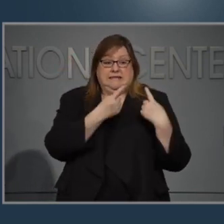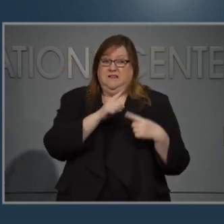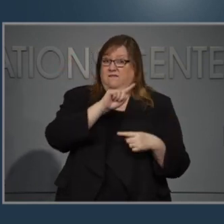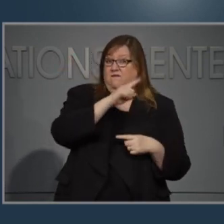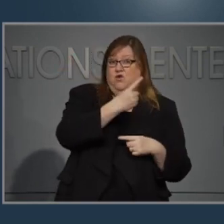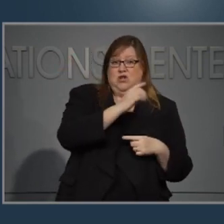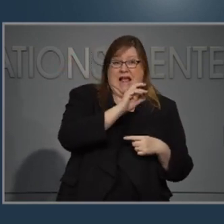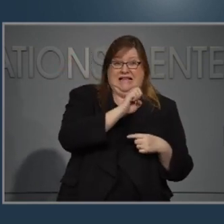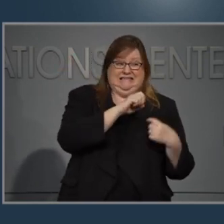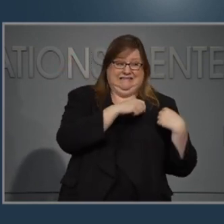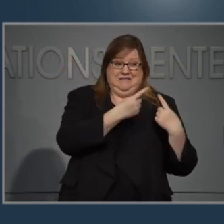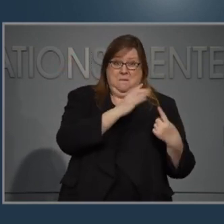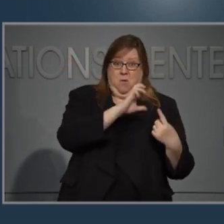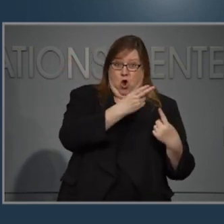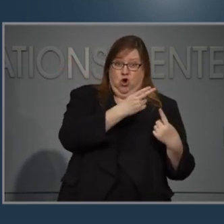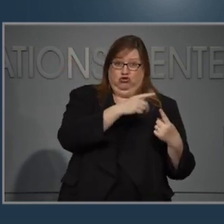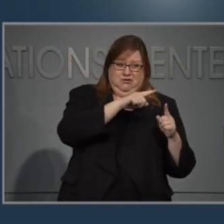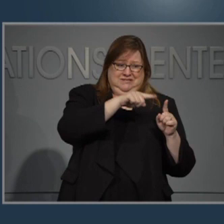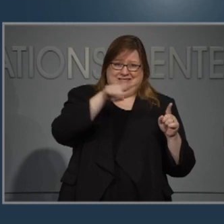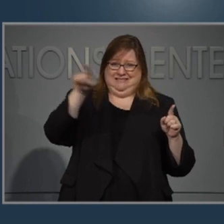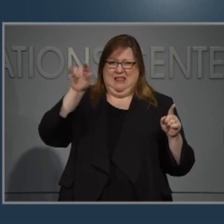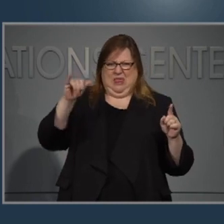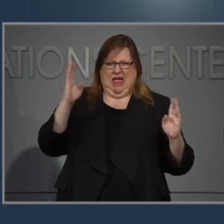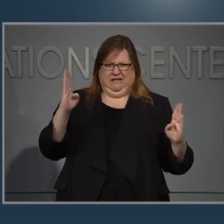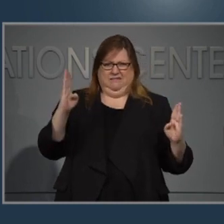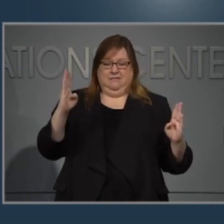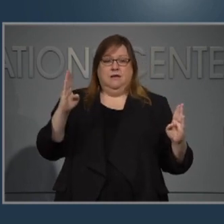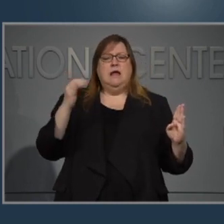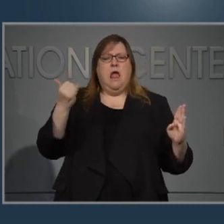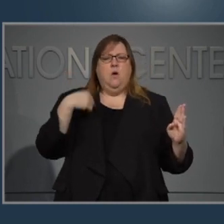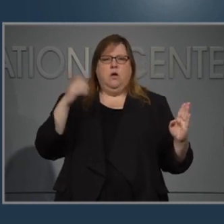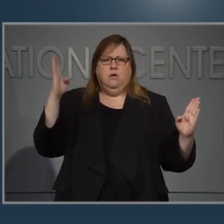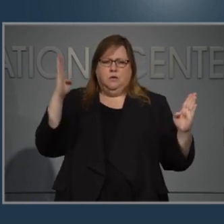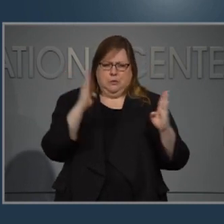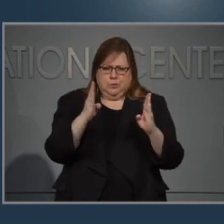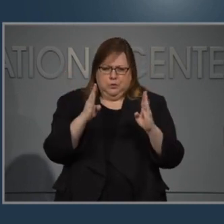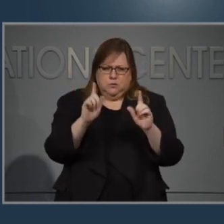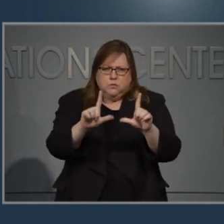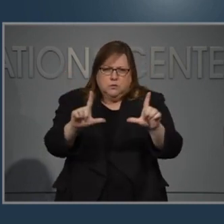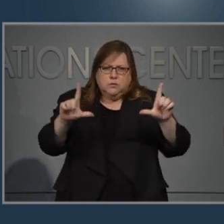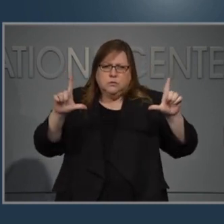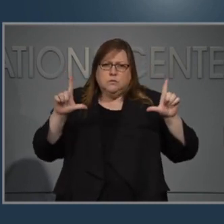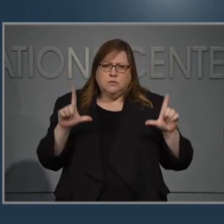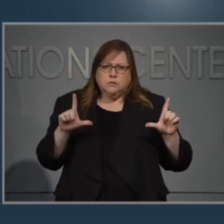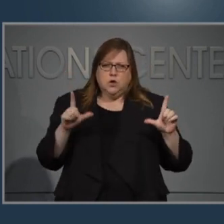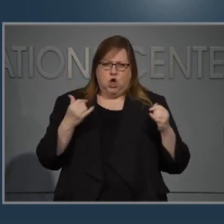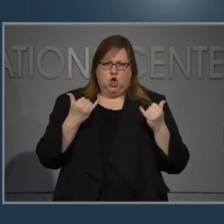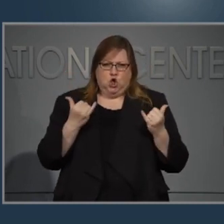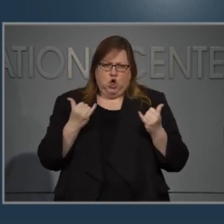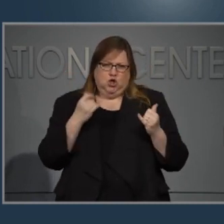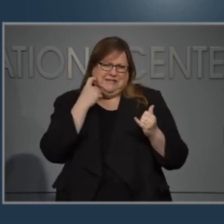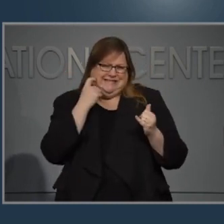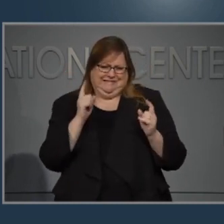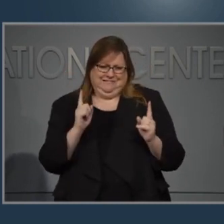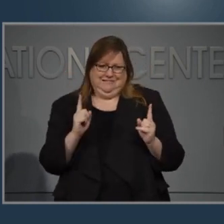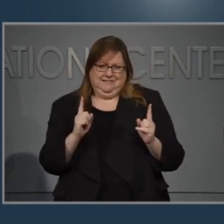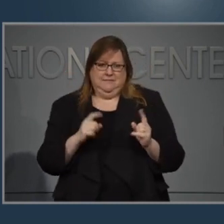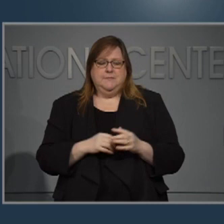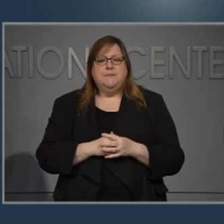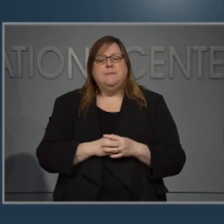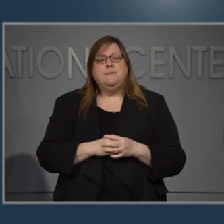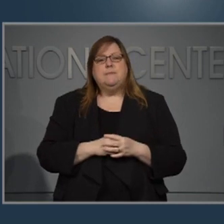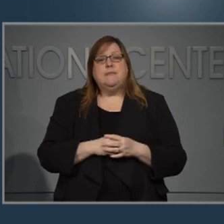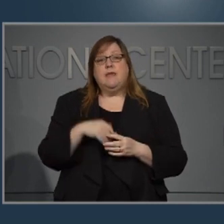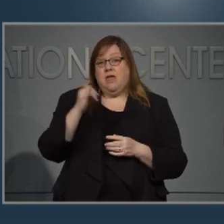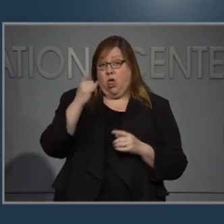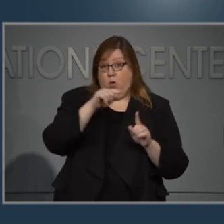in March. But it's helpful on this next slide to zoom in and get a better sense of our current picture. As you can see, looking at